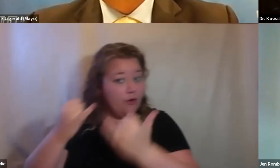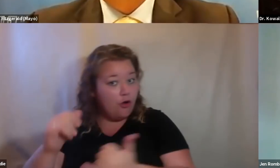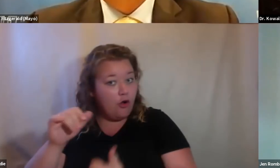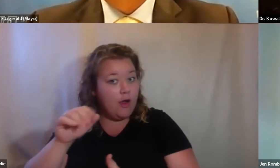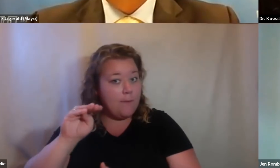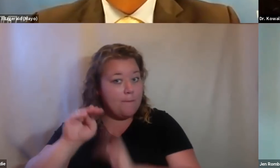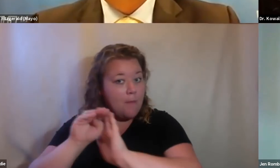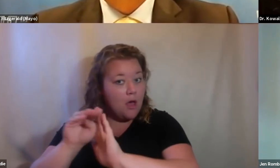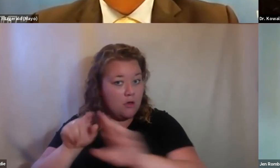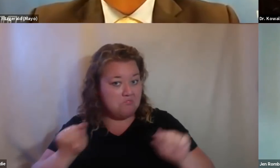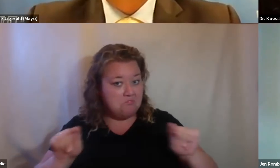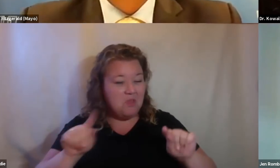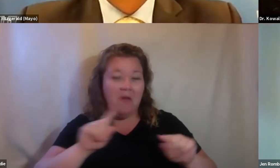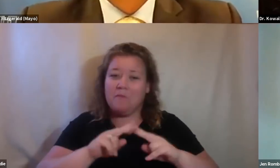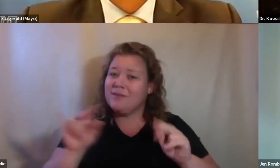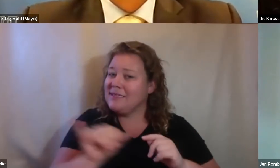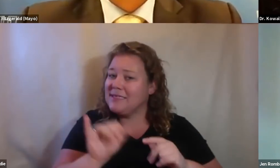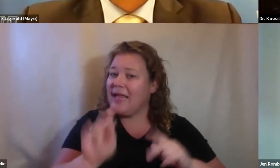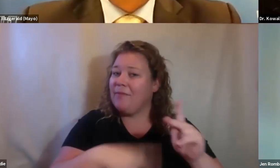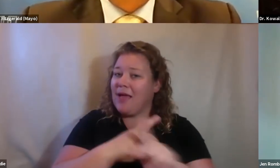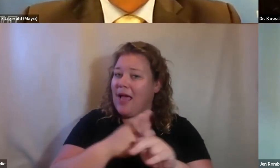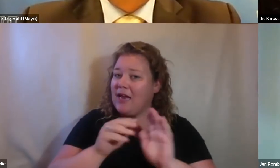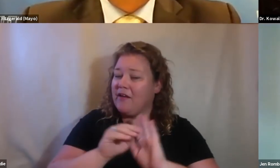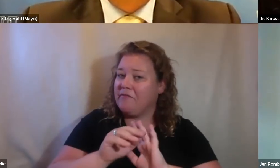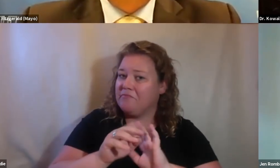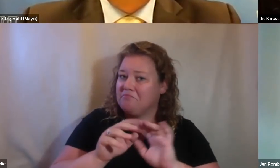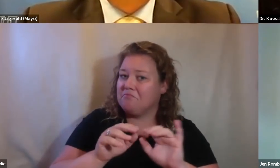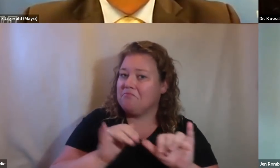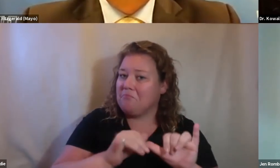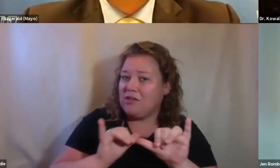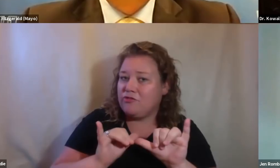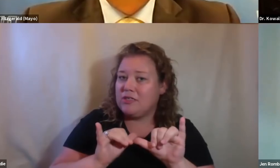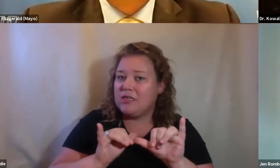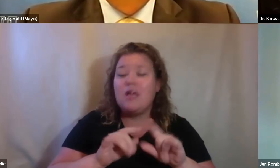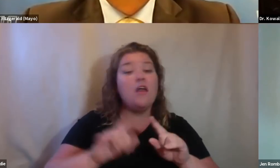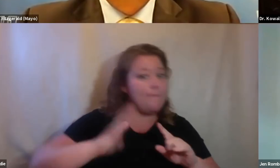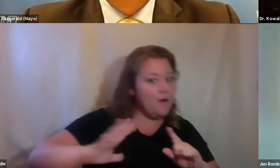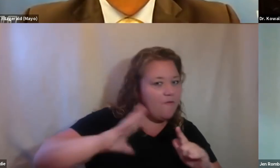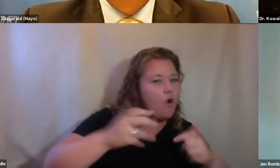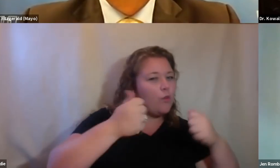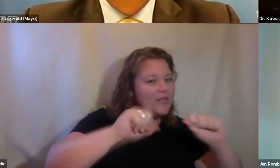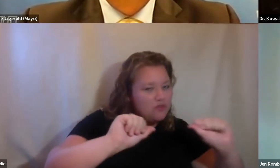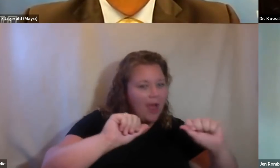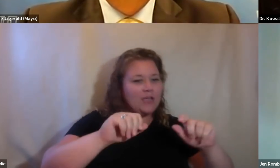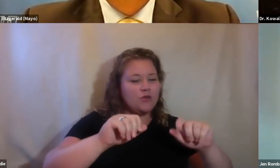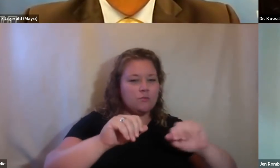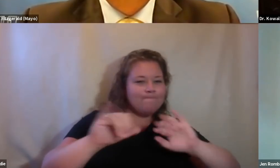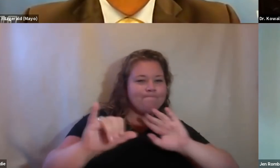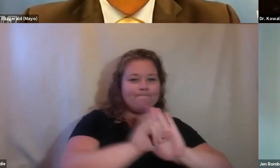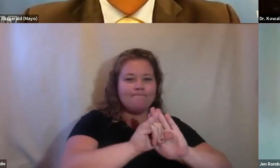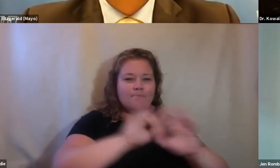included a measure to be able to identify an overall indicator light, and that inherently caused